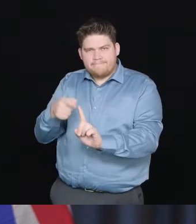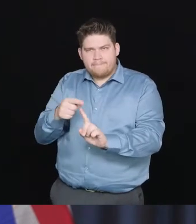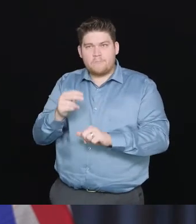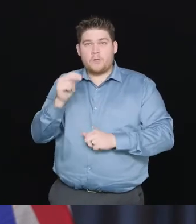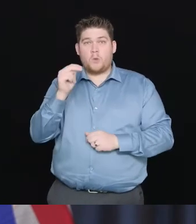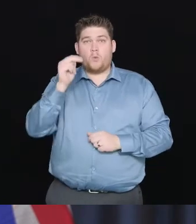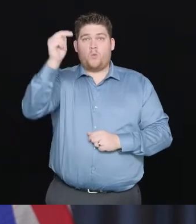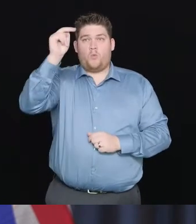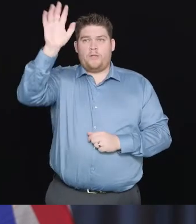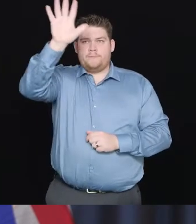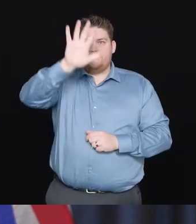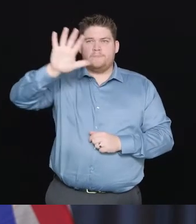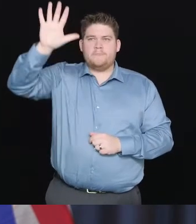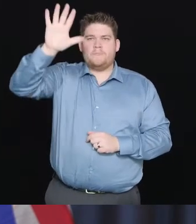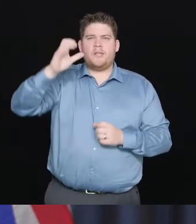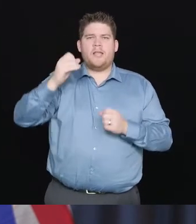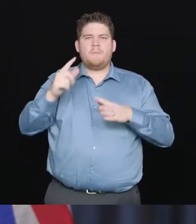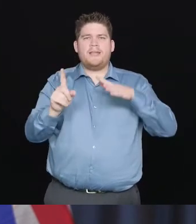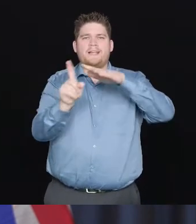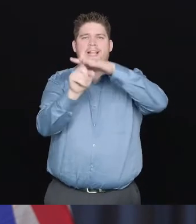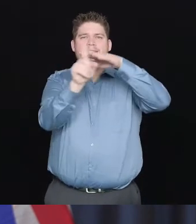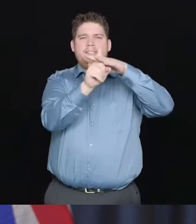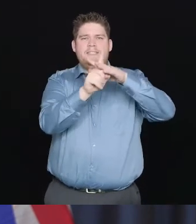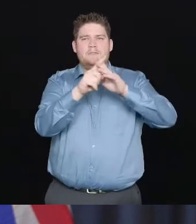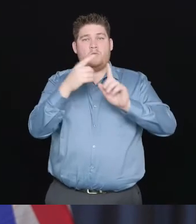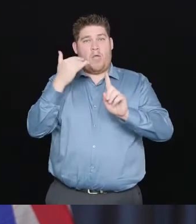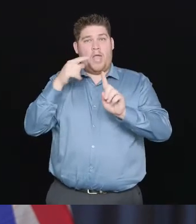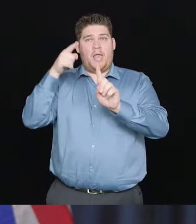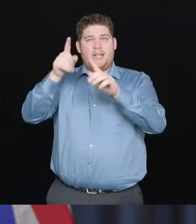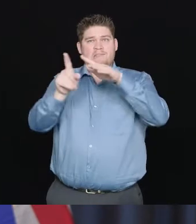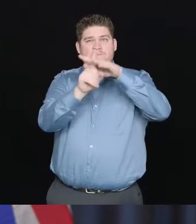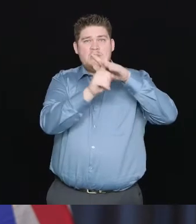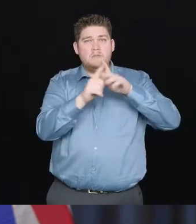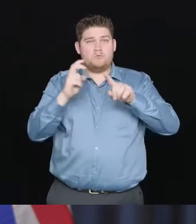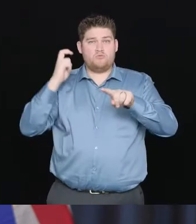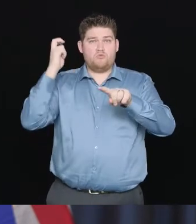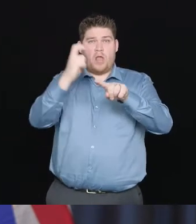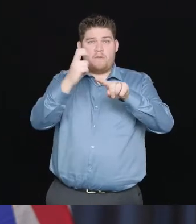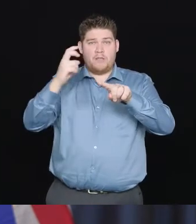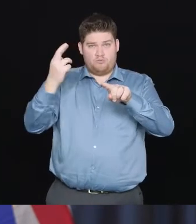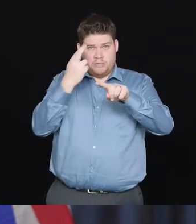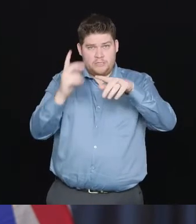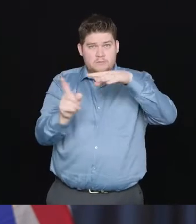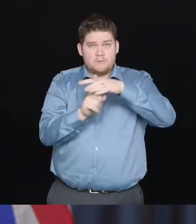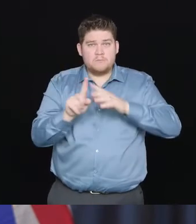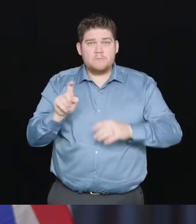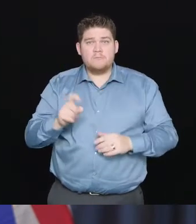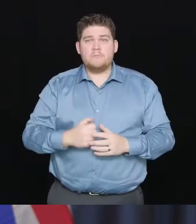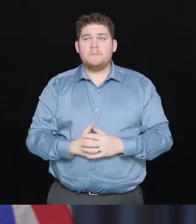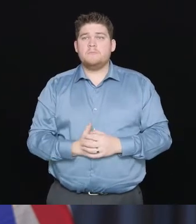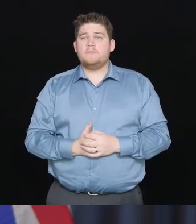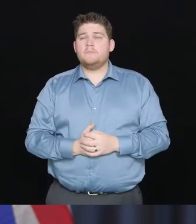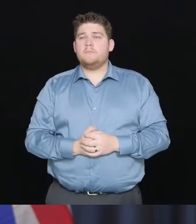transmission? And are you able to provide any details about perhaps how many people here in the North have